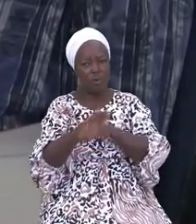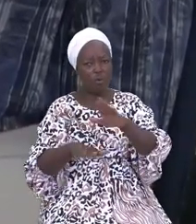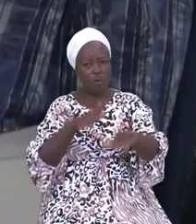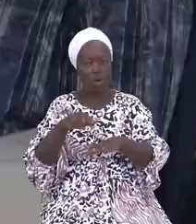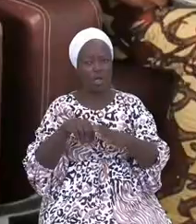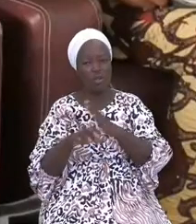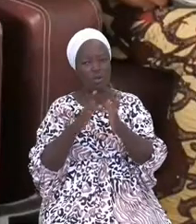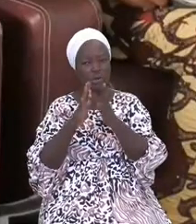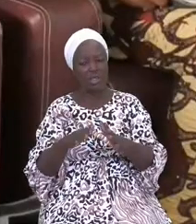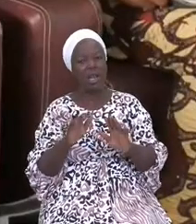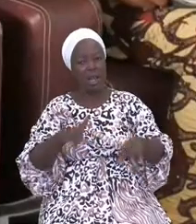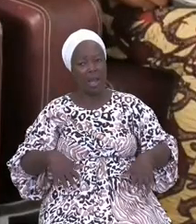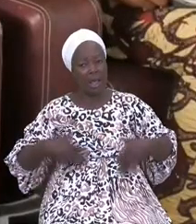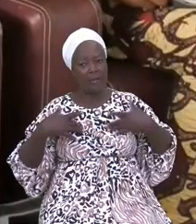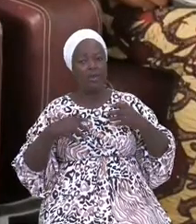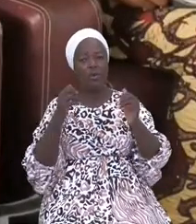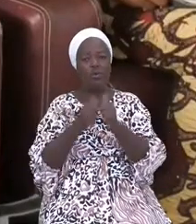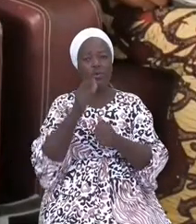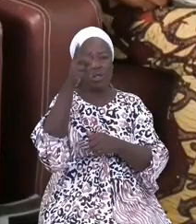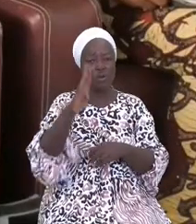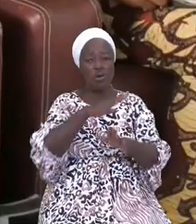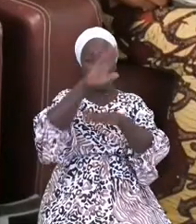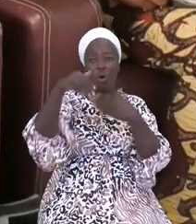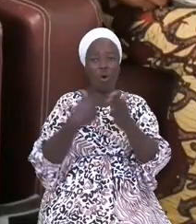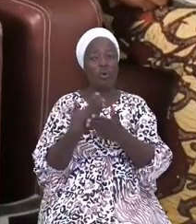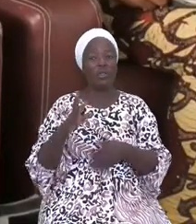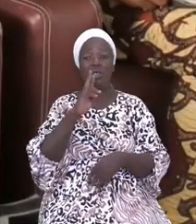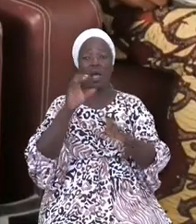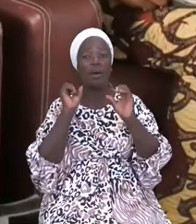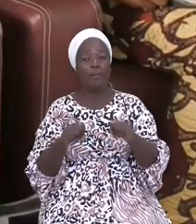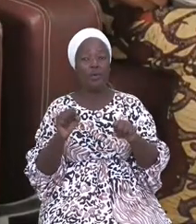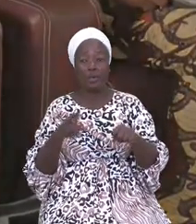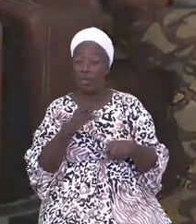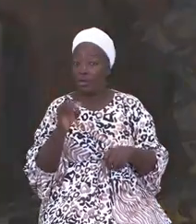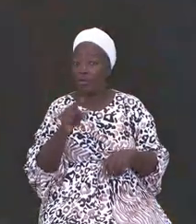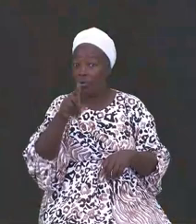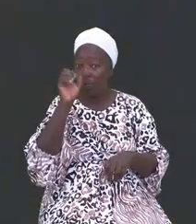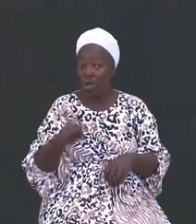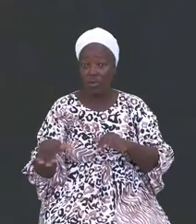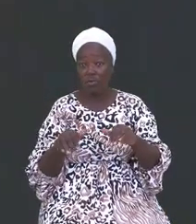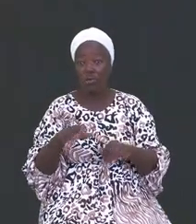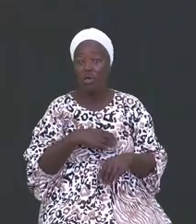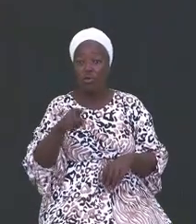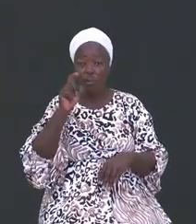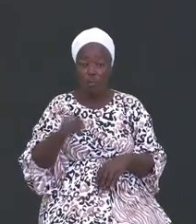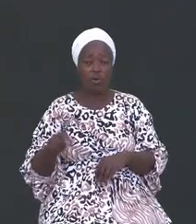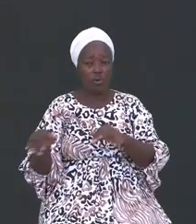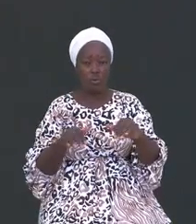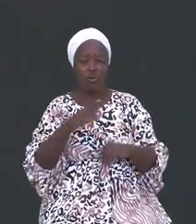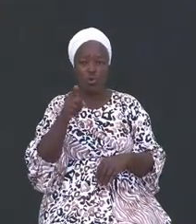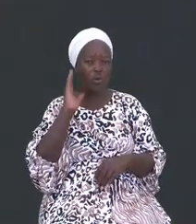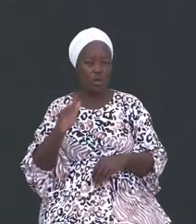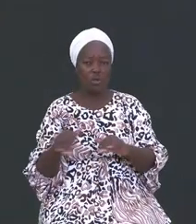with God all things are possible. And so you can do, you must do, you will